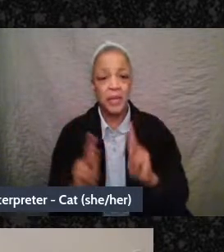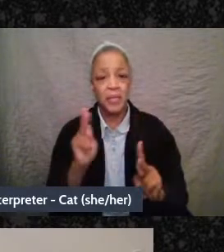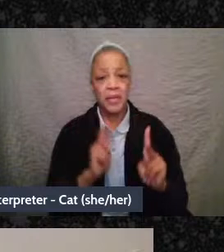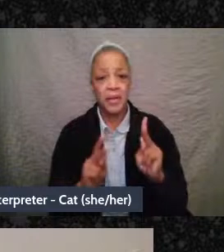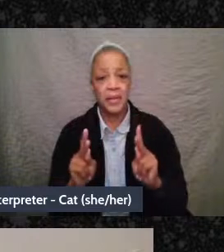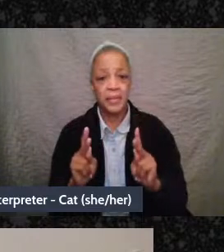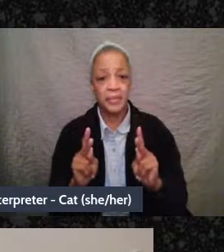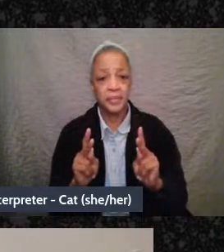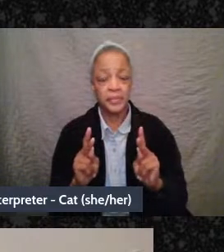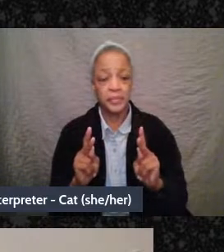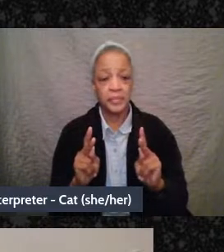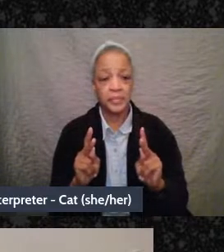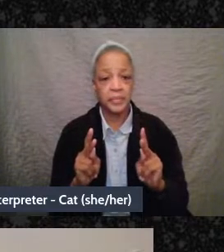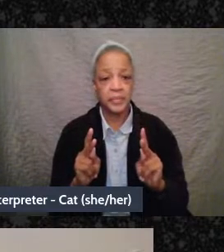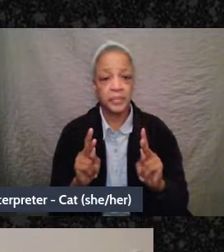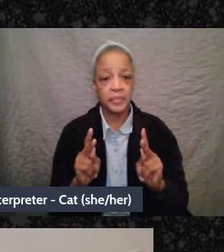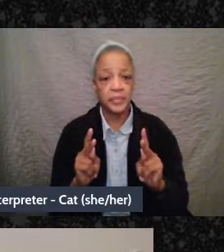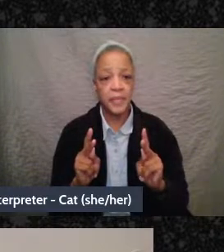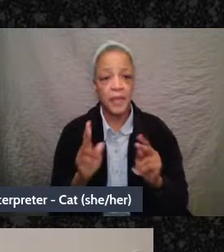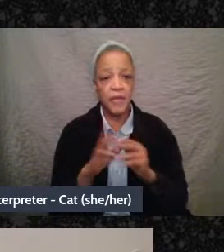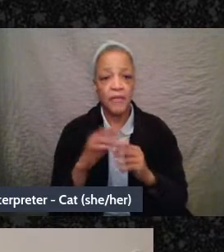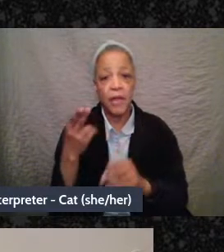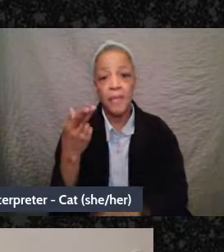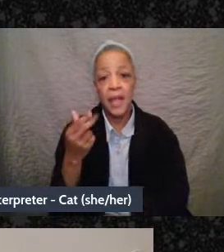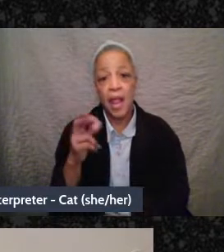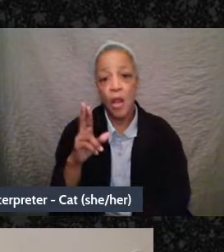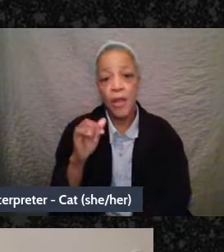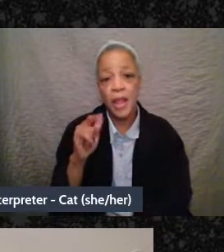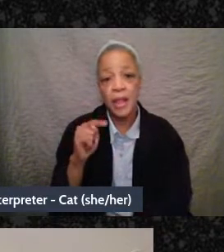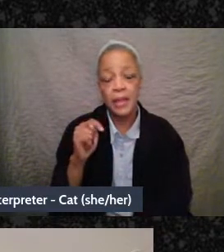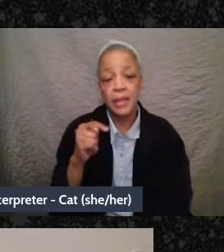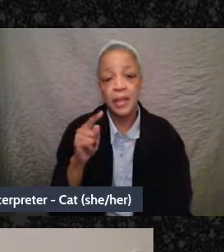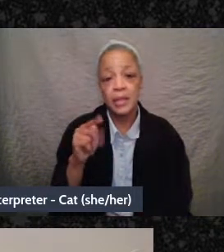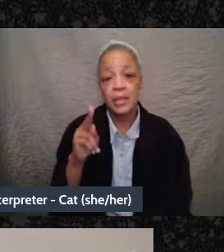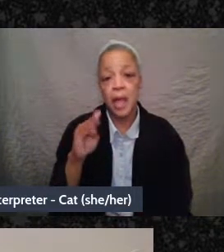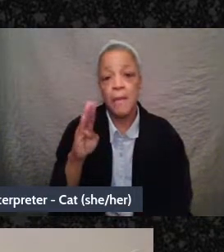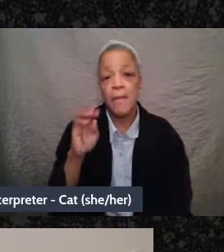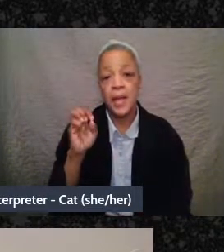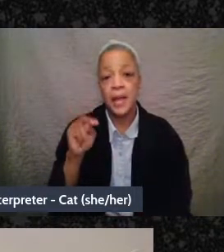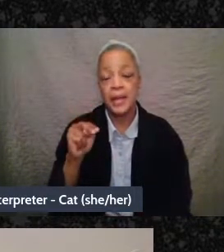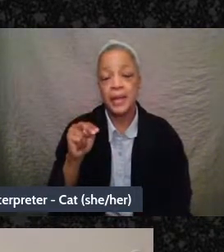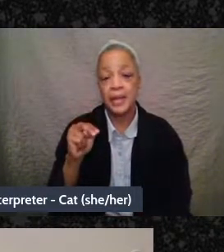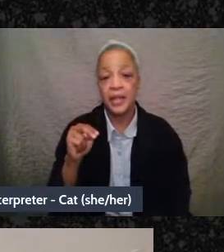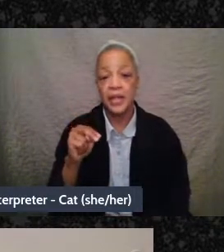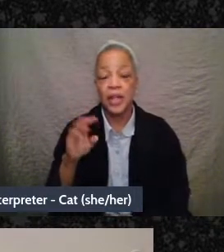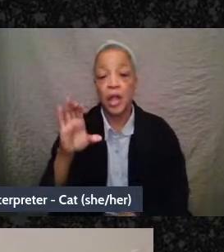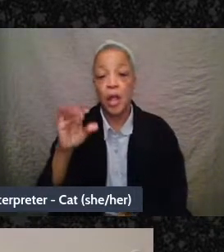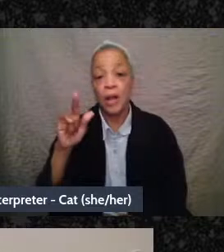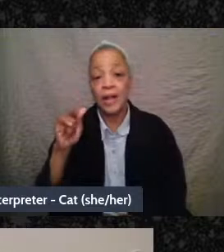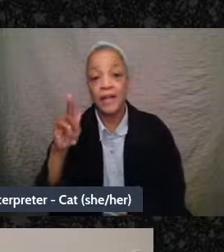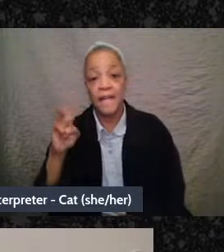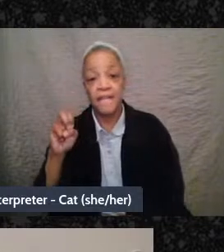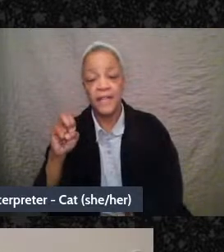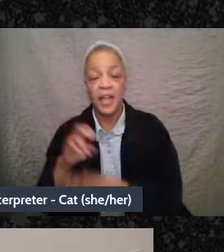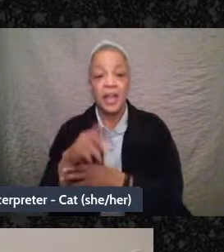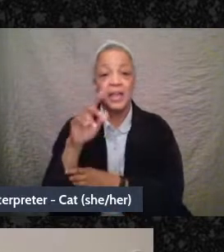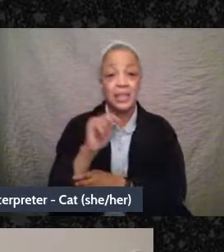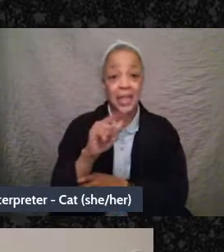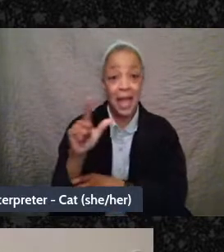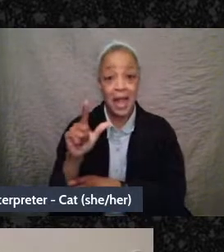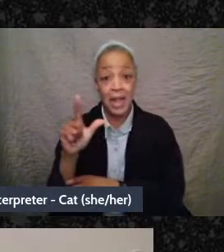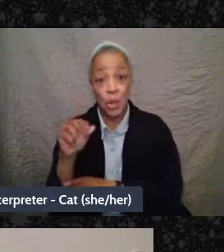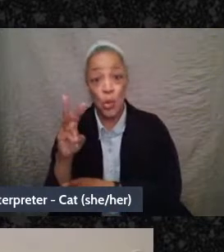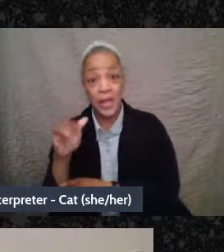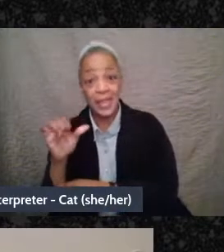from the Harriet Tubman Collective, people like Dustin Gibson and T.L. Lewis, and so many other people